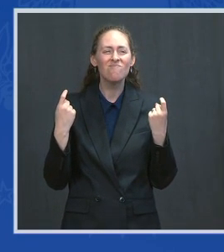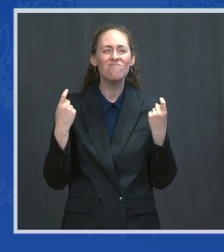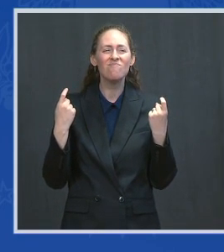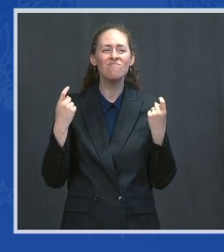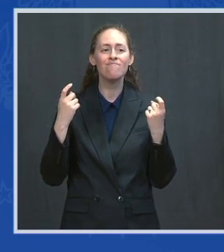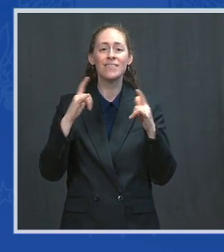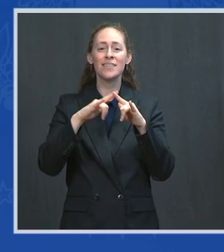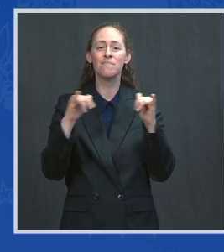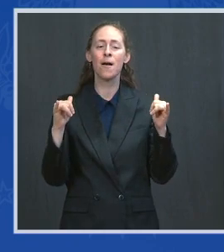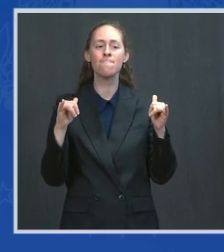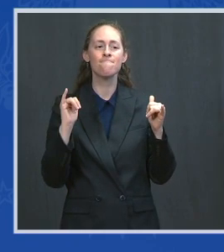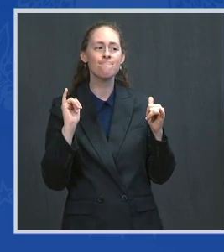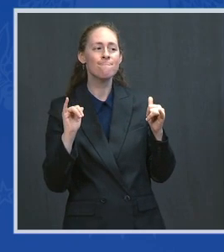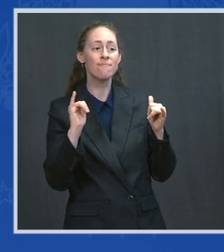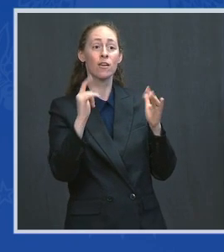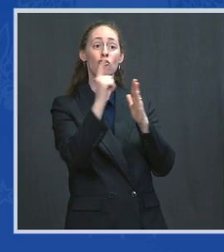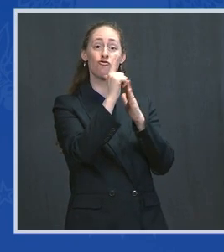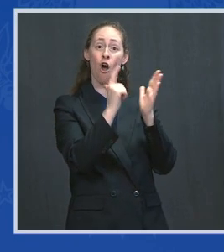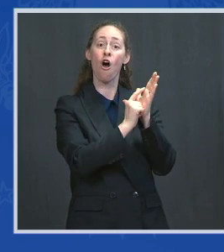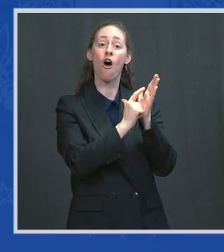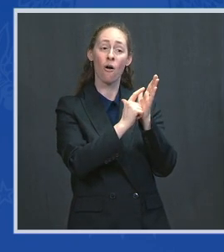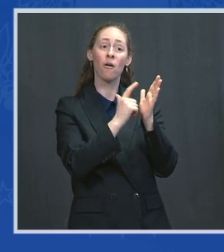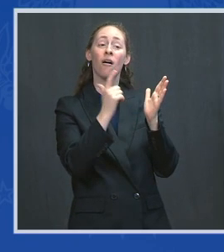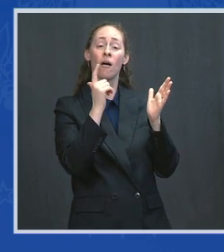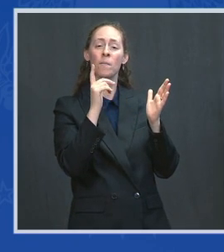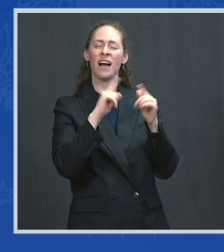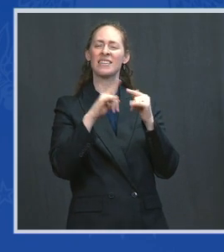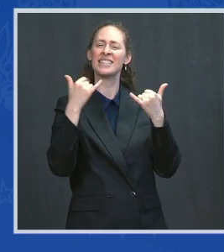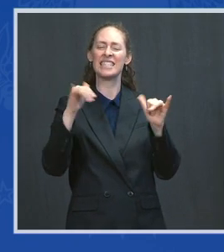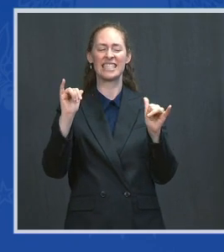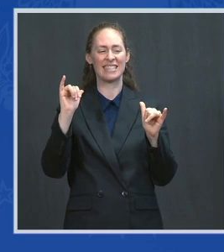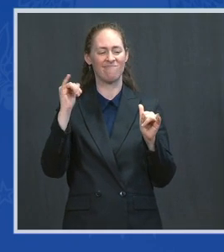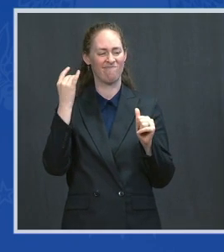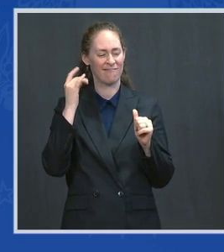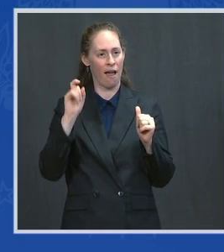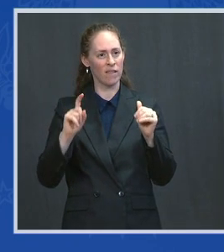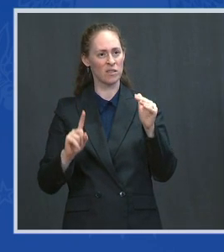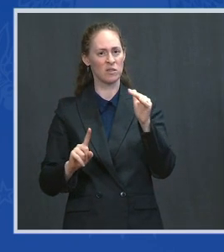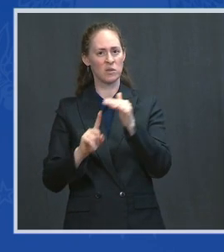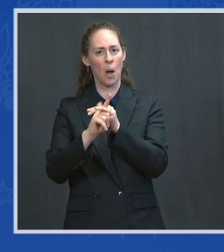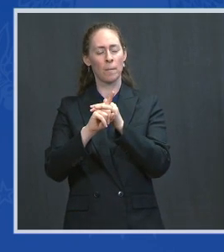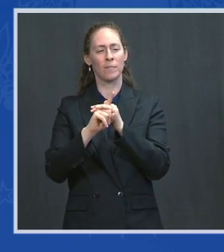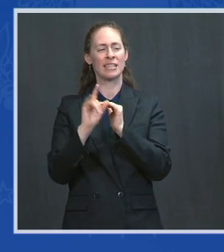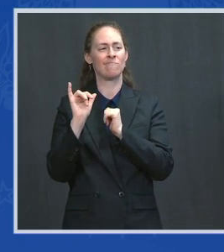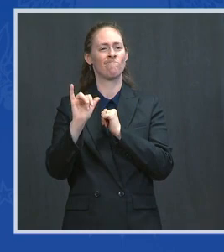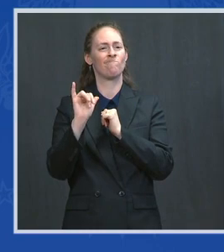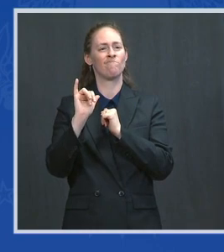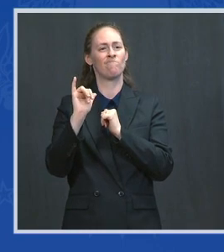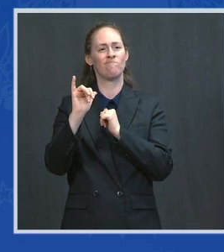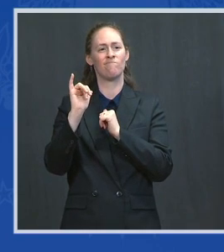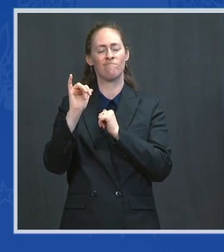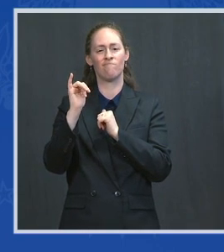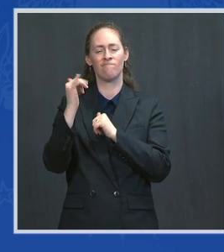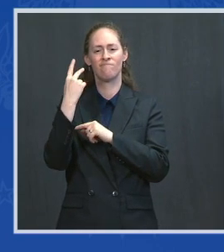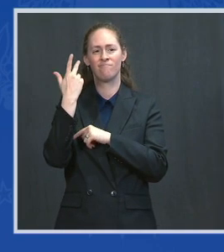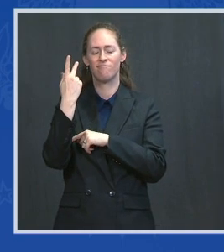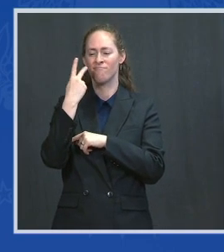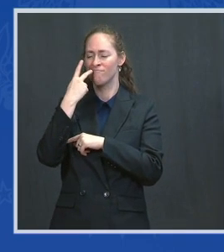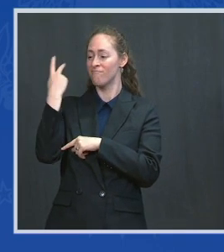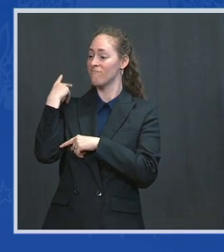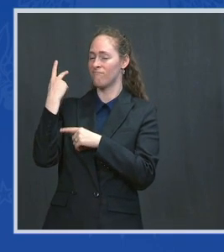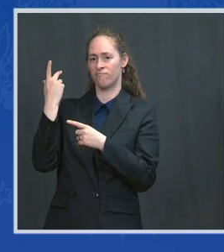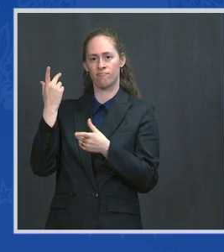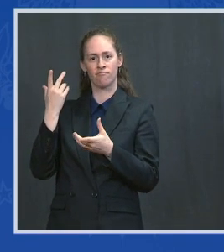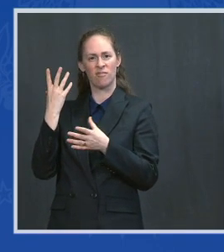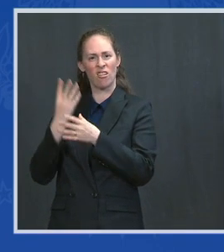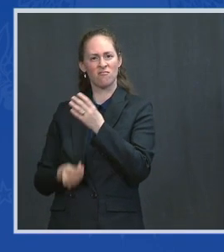When you have to show up at something memorializing your family, it's